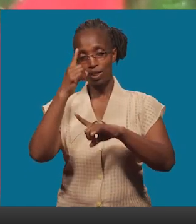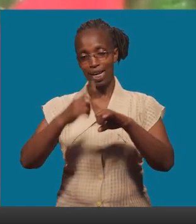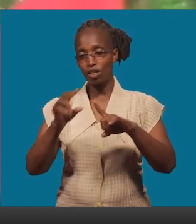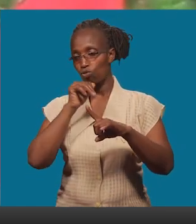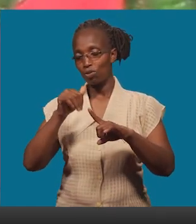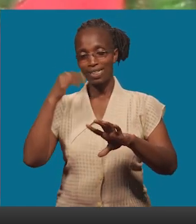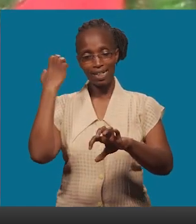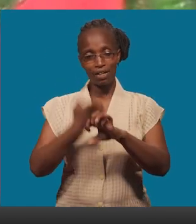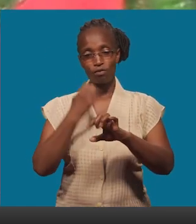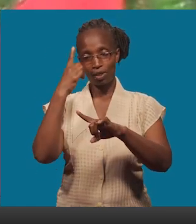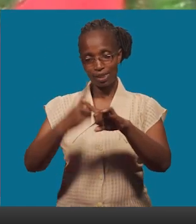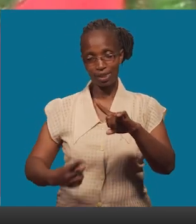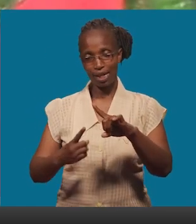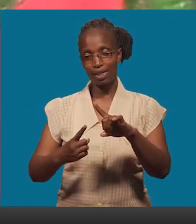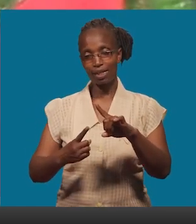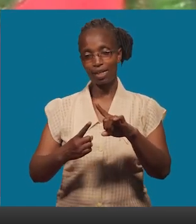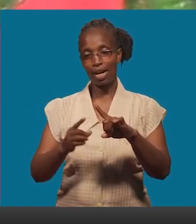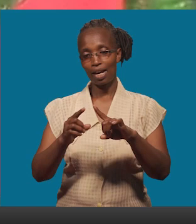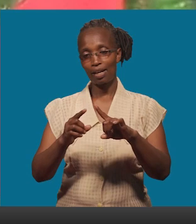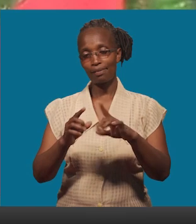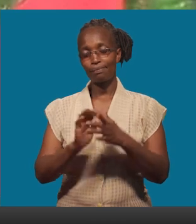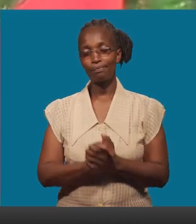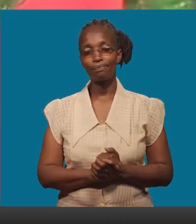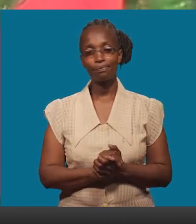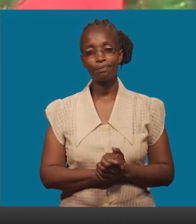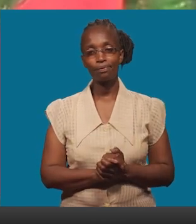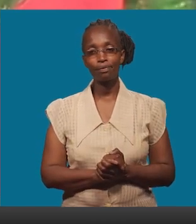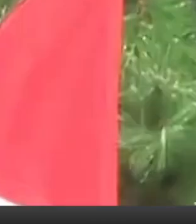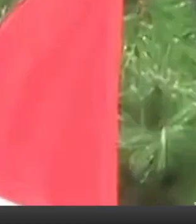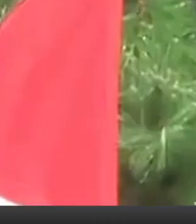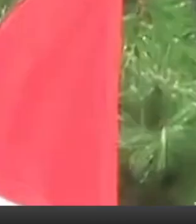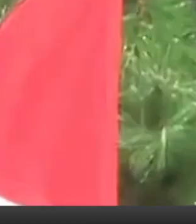rebirth year and not a difficult year, as has been 2022.